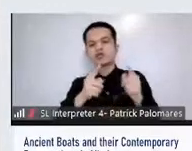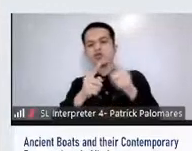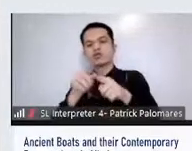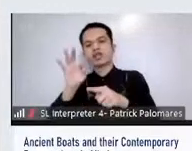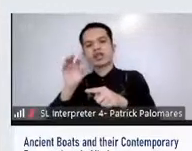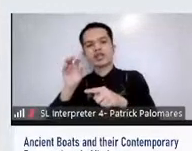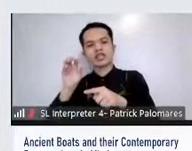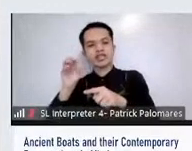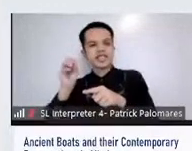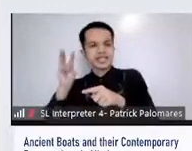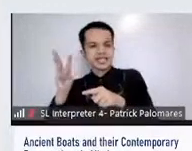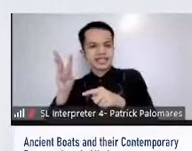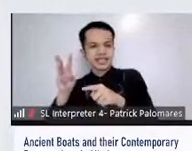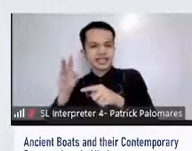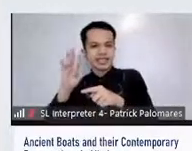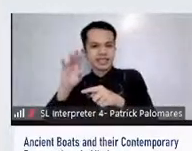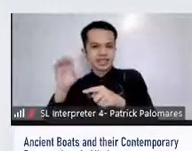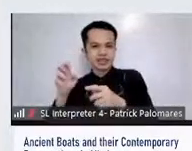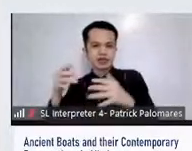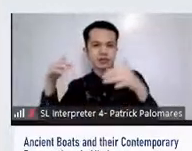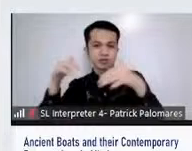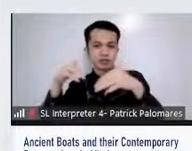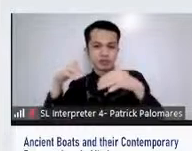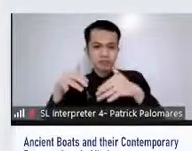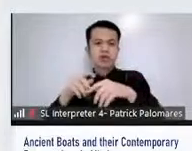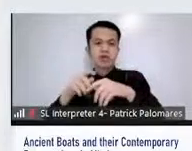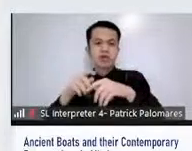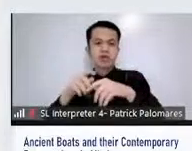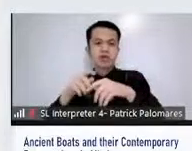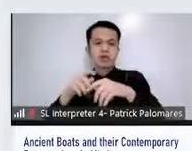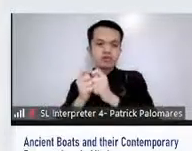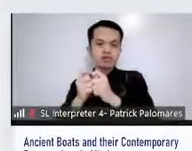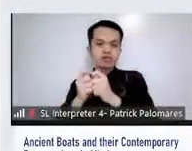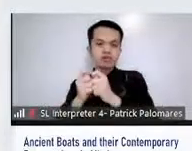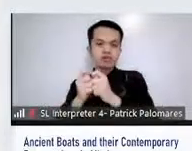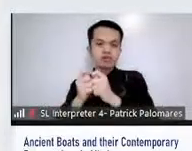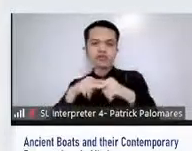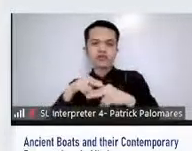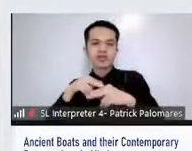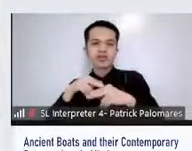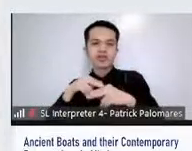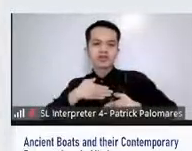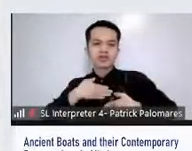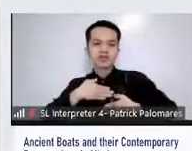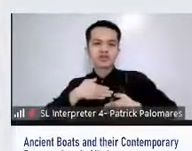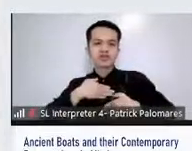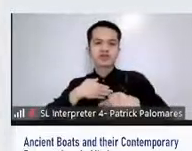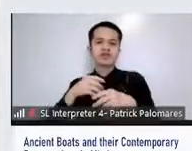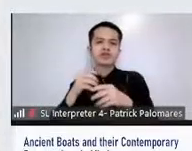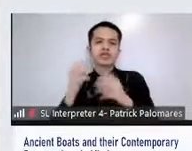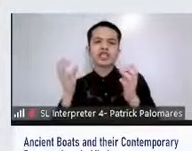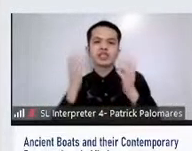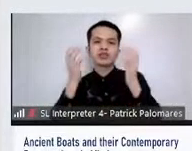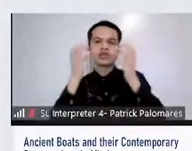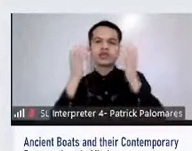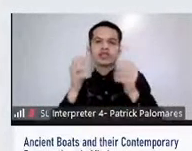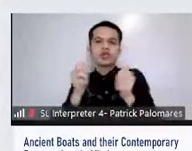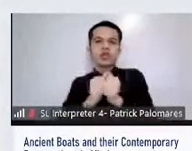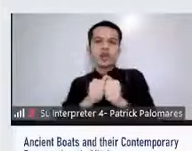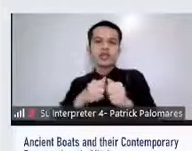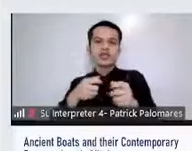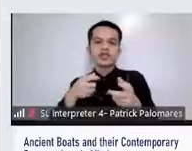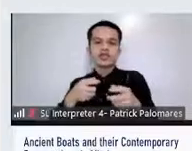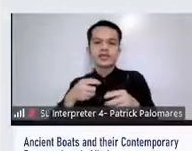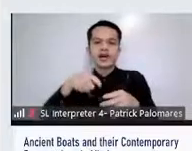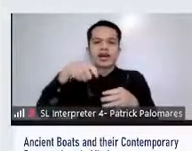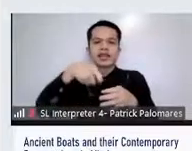and conventions, people get to enjoy formal and elaborate tea drinking ceremonies prepared by tea masters.